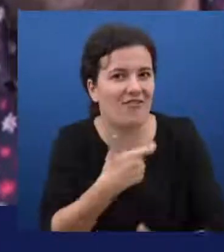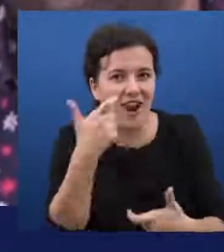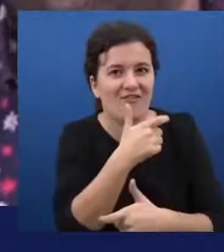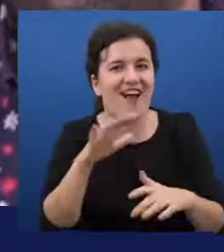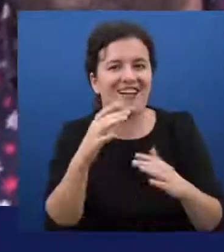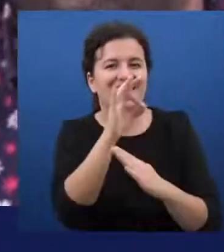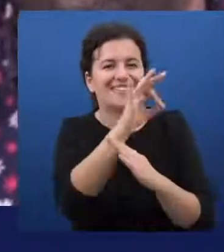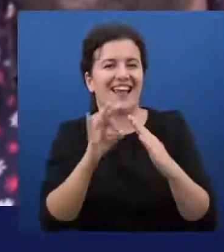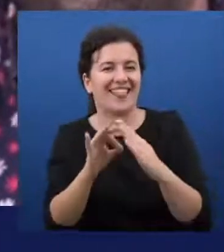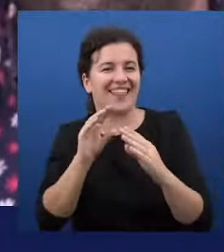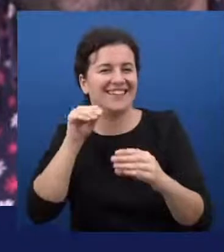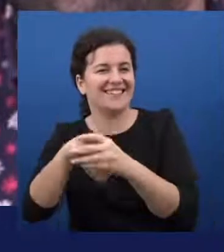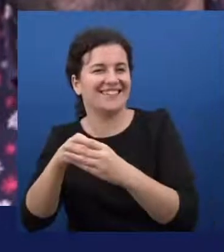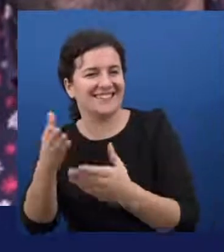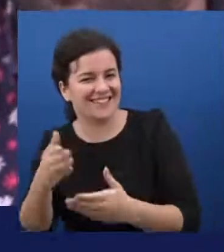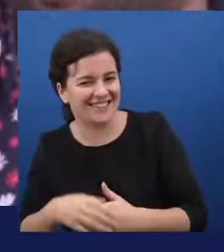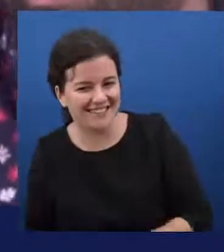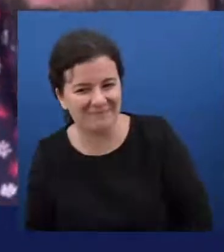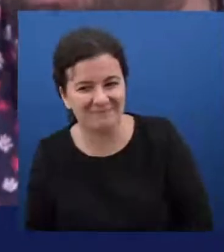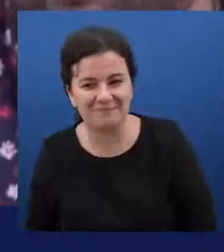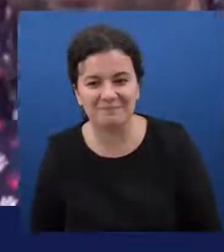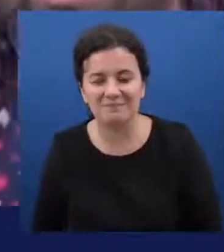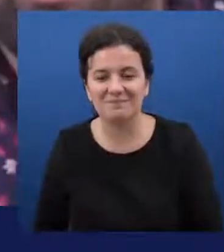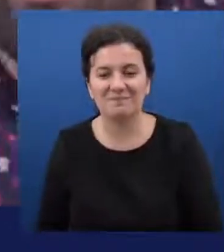Just a bunch of if statements? Yeah.